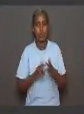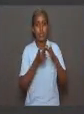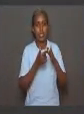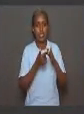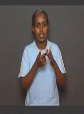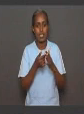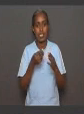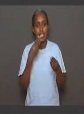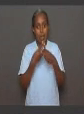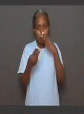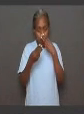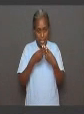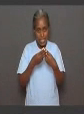math,